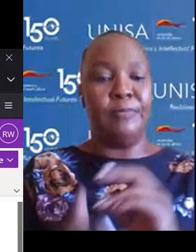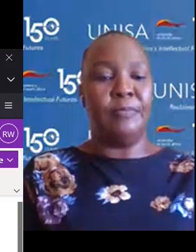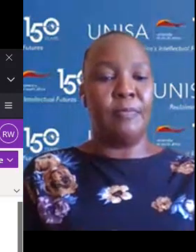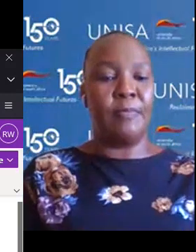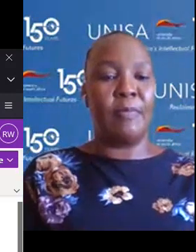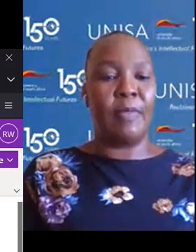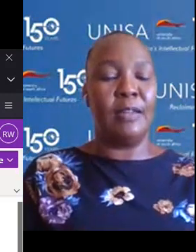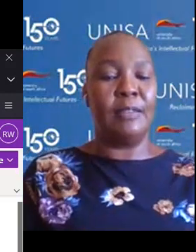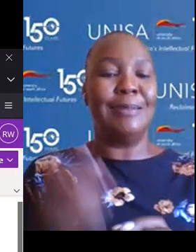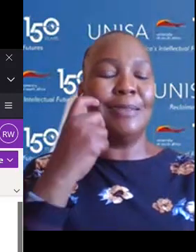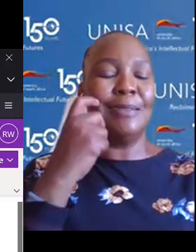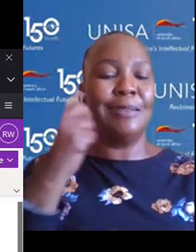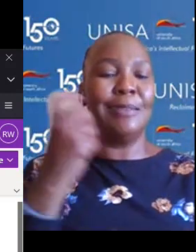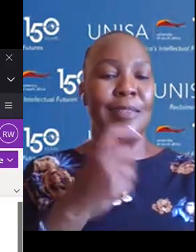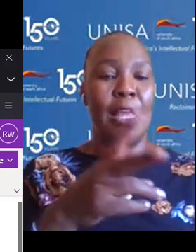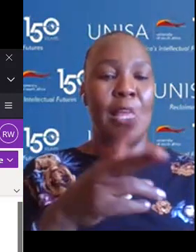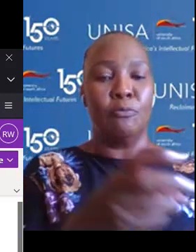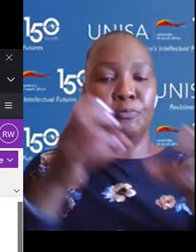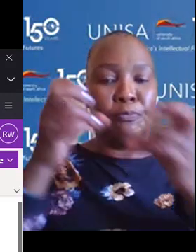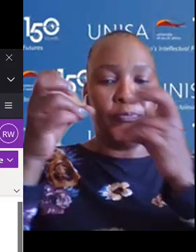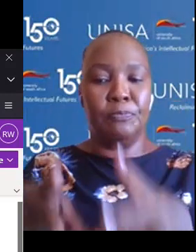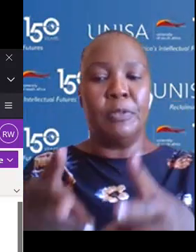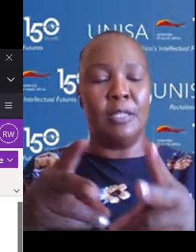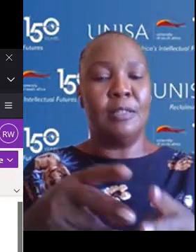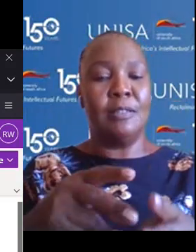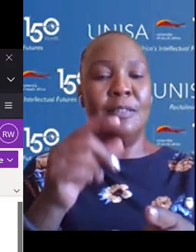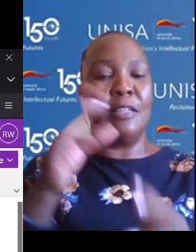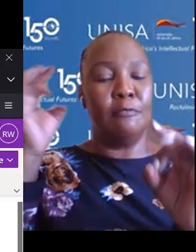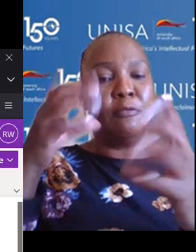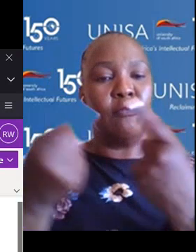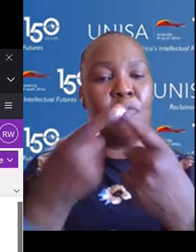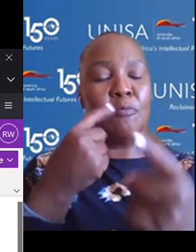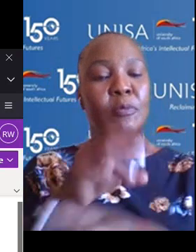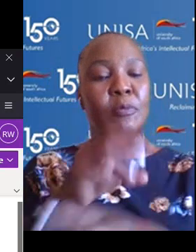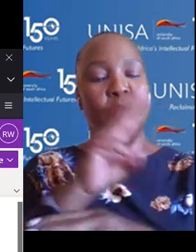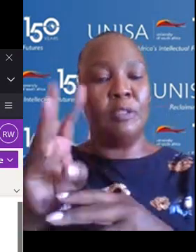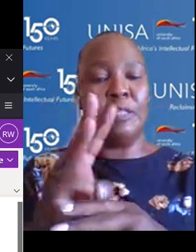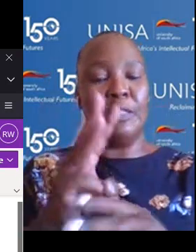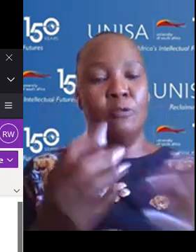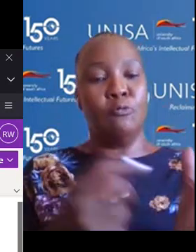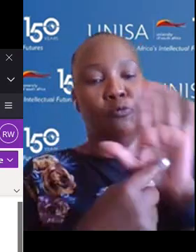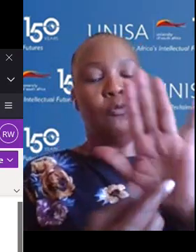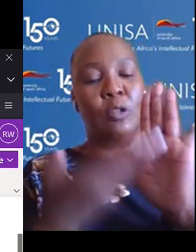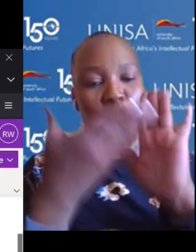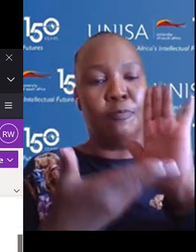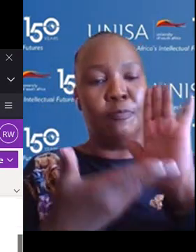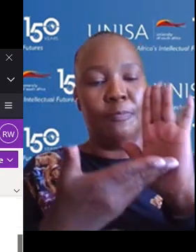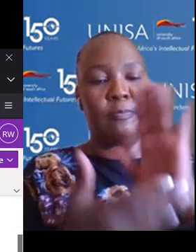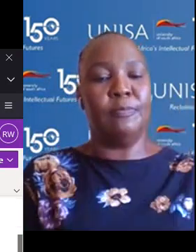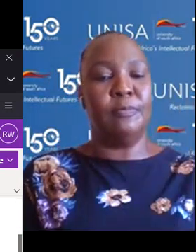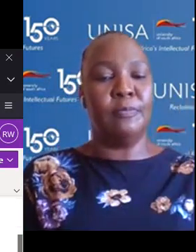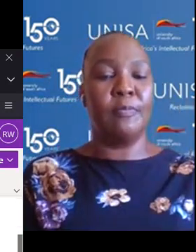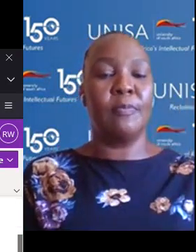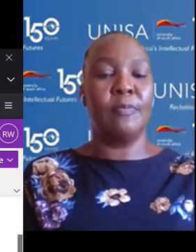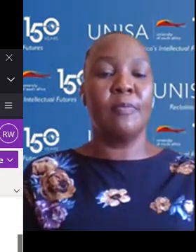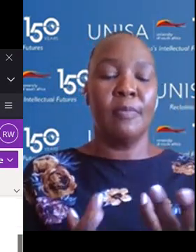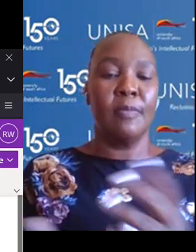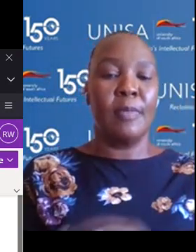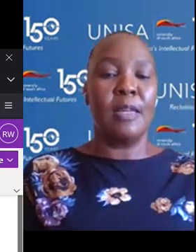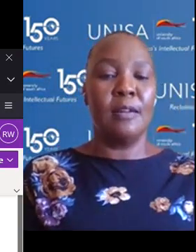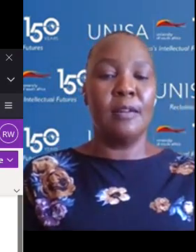It's very easy just to copy and paste information from various websites, and it will actually display it on here as well. So